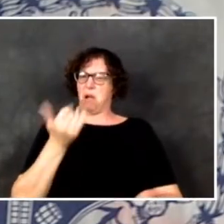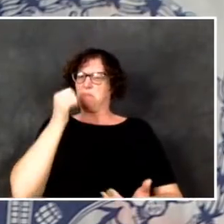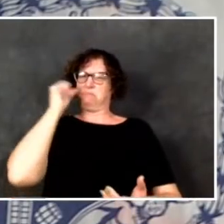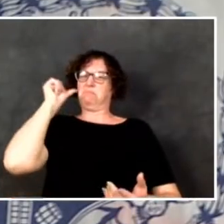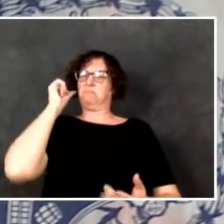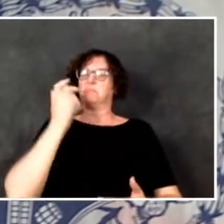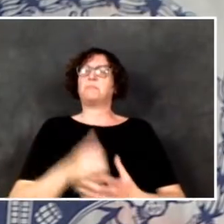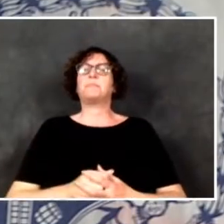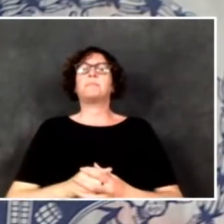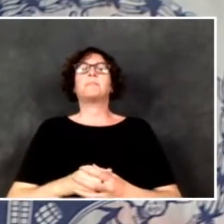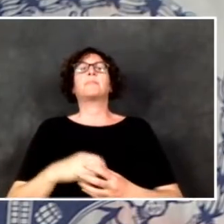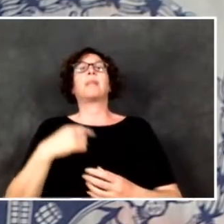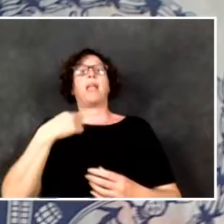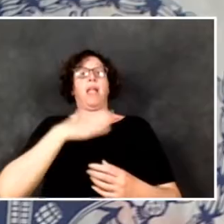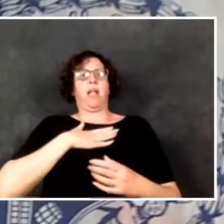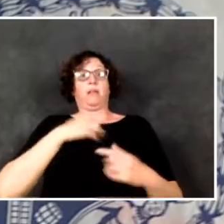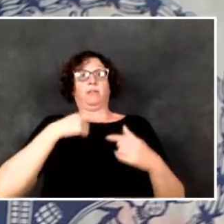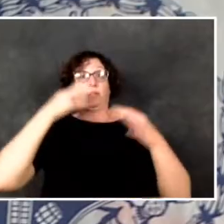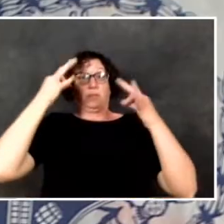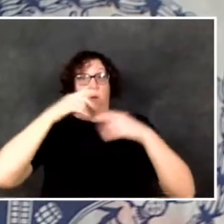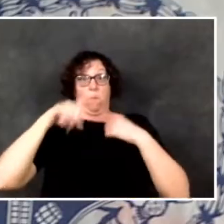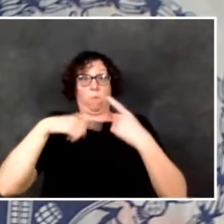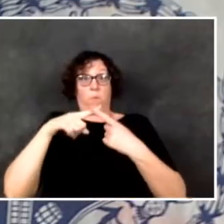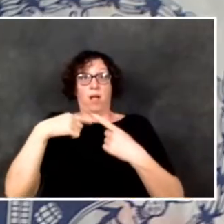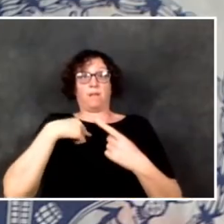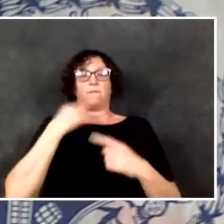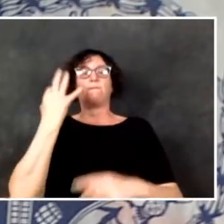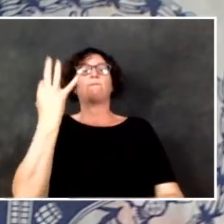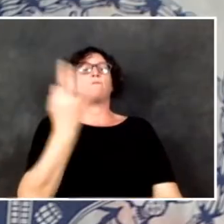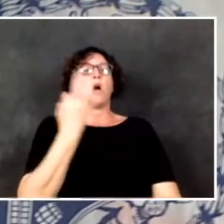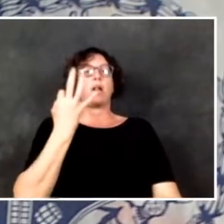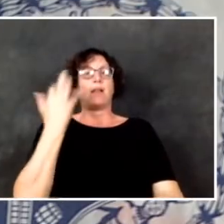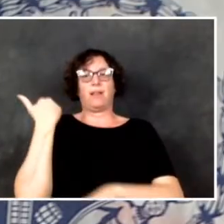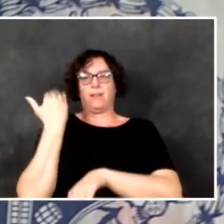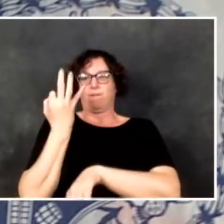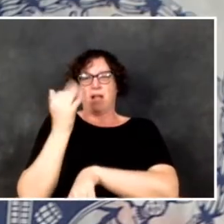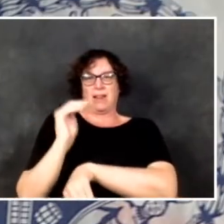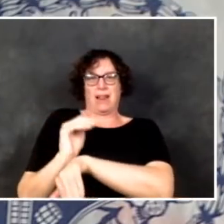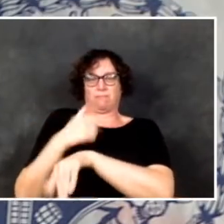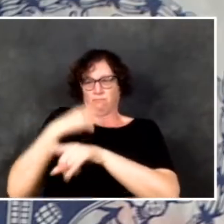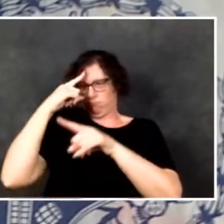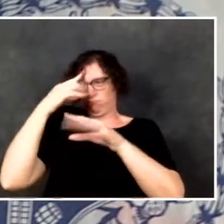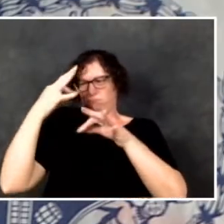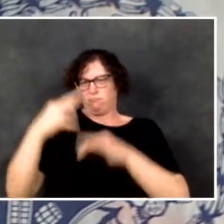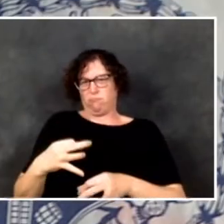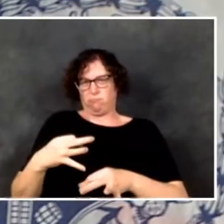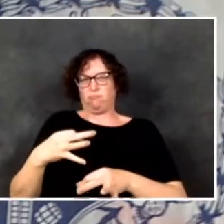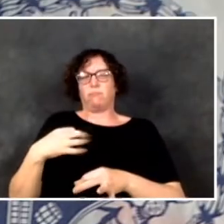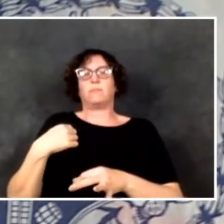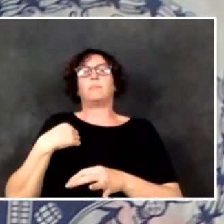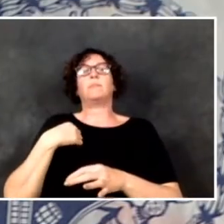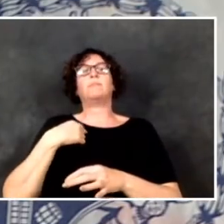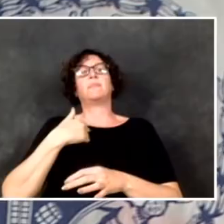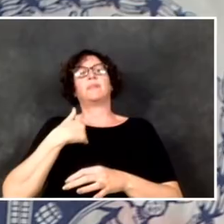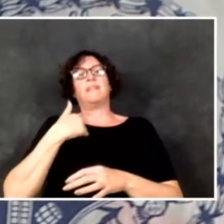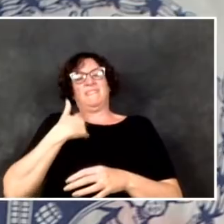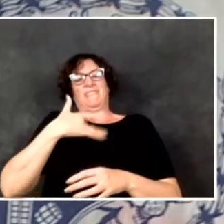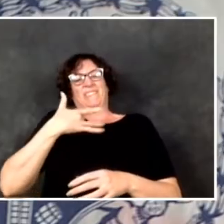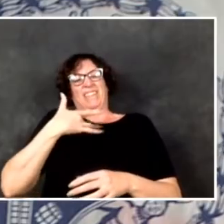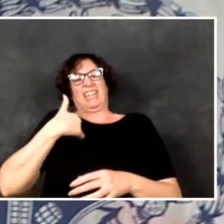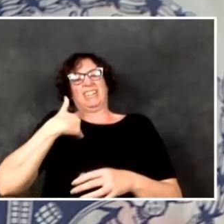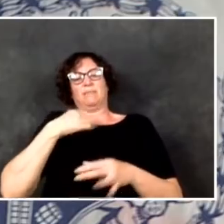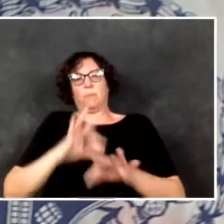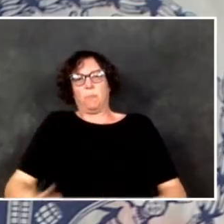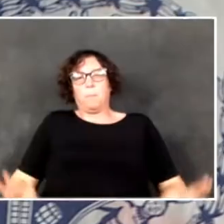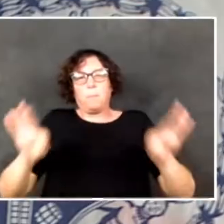was imperative to announce it as soon as it was made. People have been asking for days and days. I think you're one of them, in